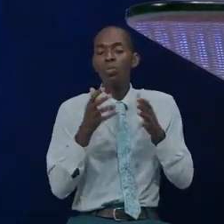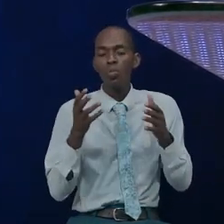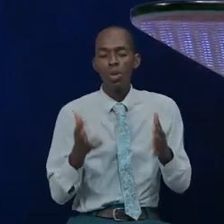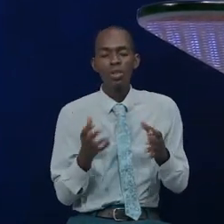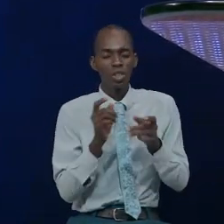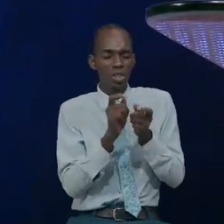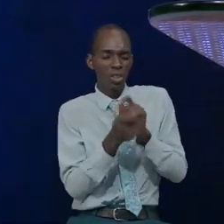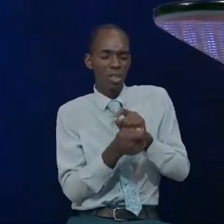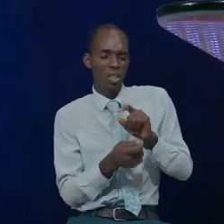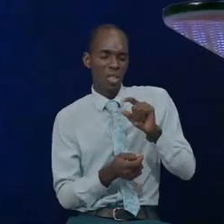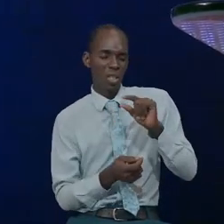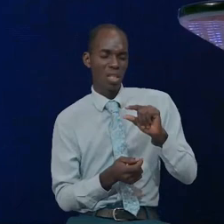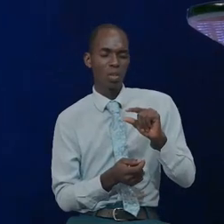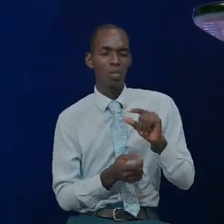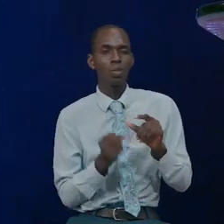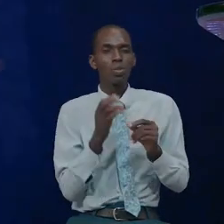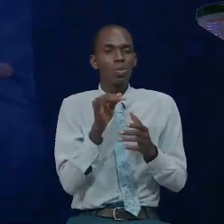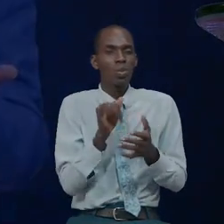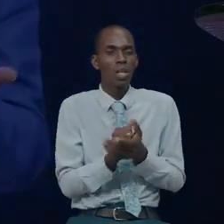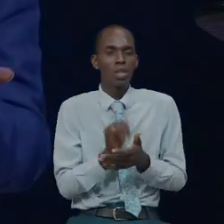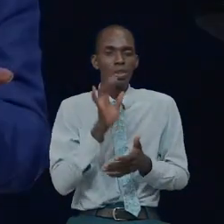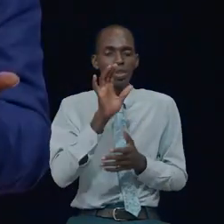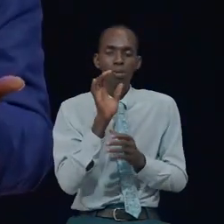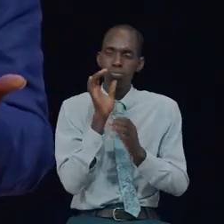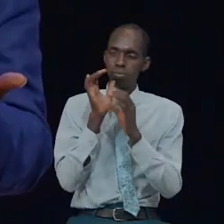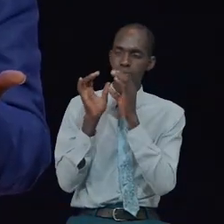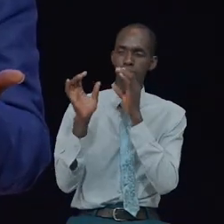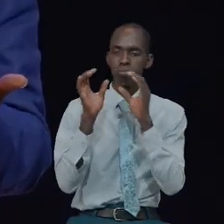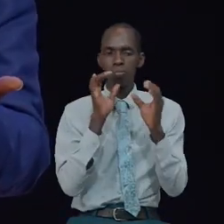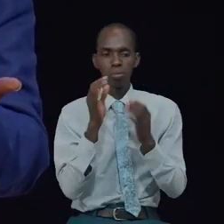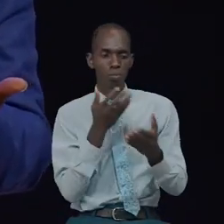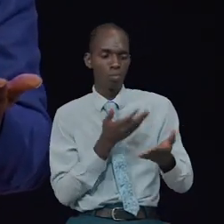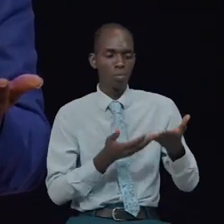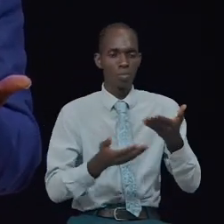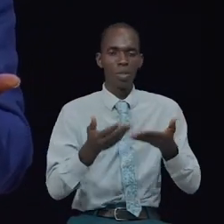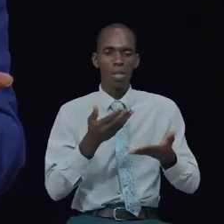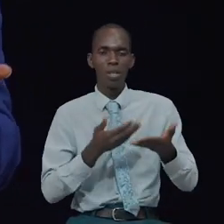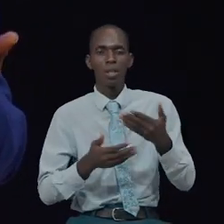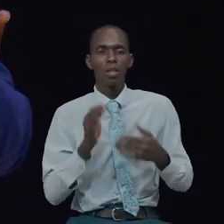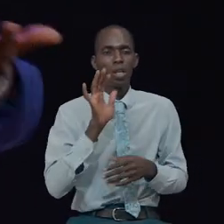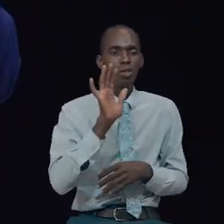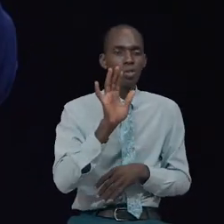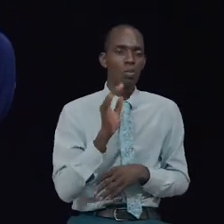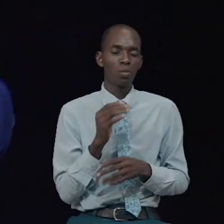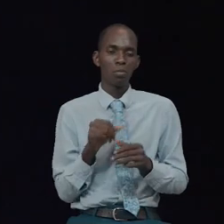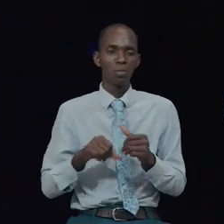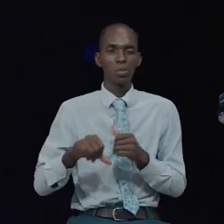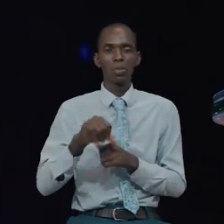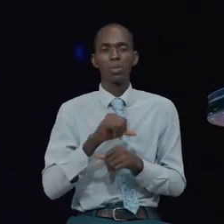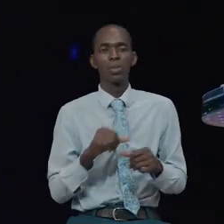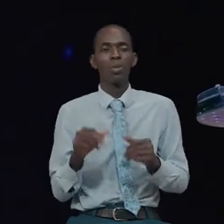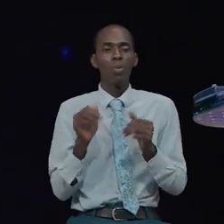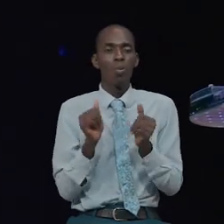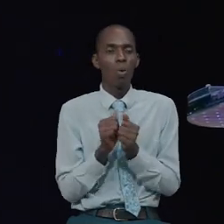little, so that your communication, your interaction, and your fellowship with